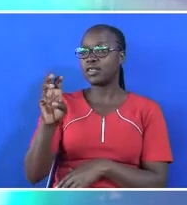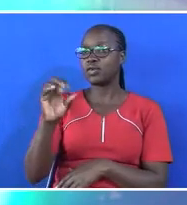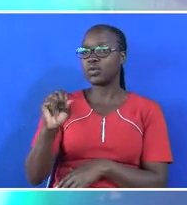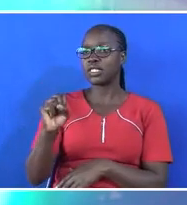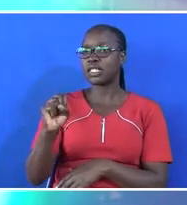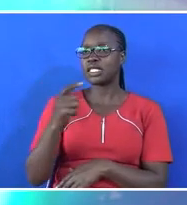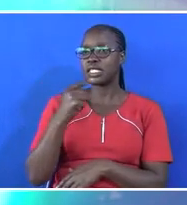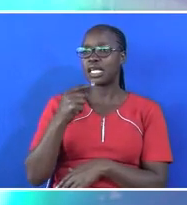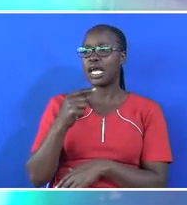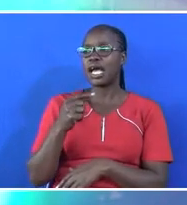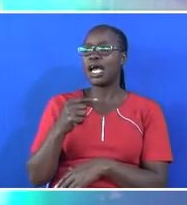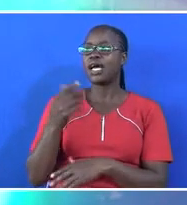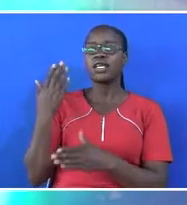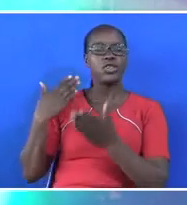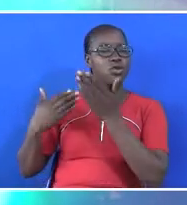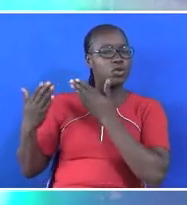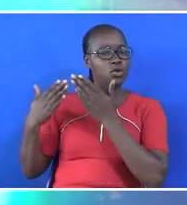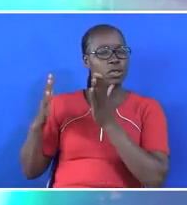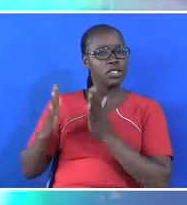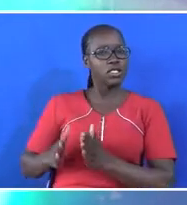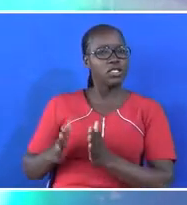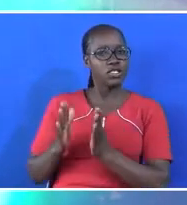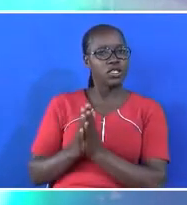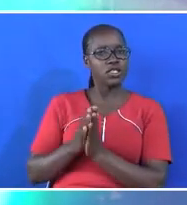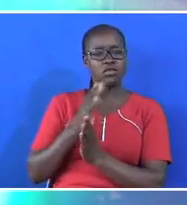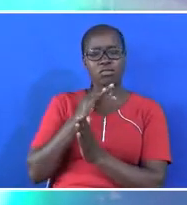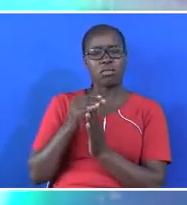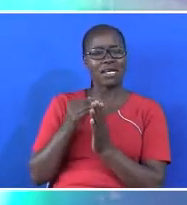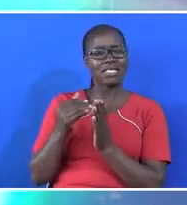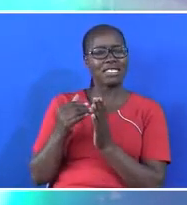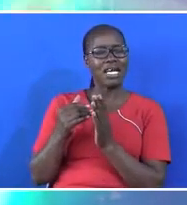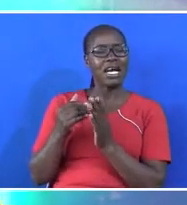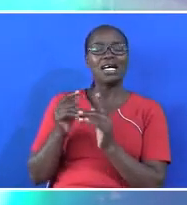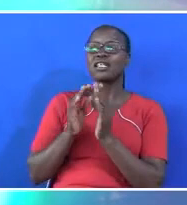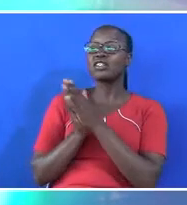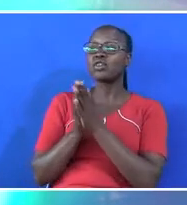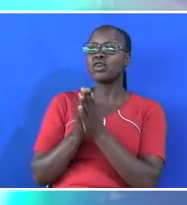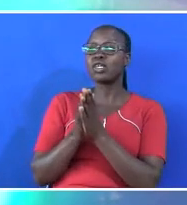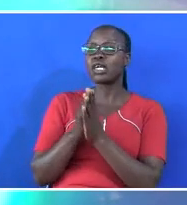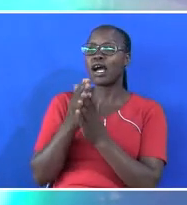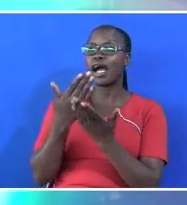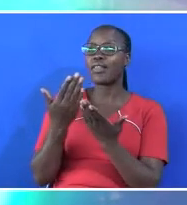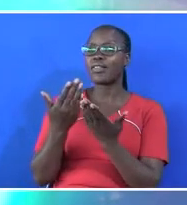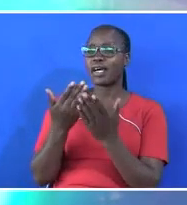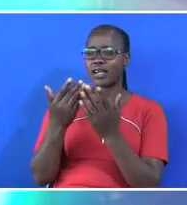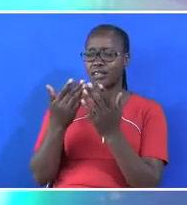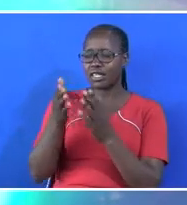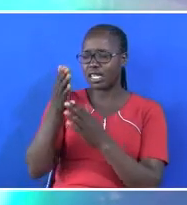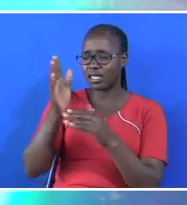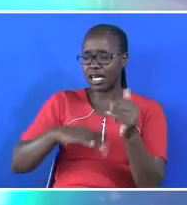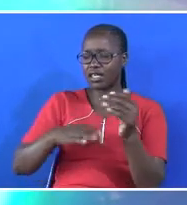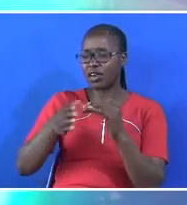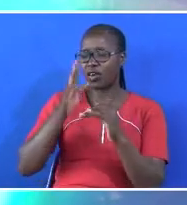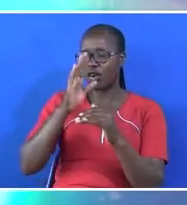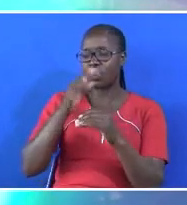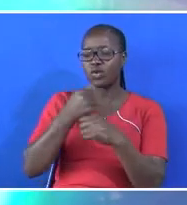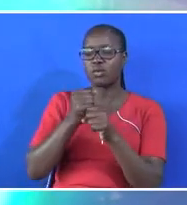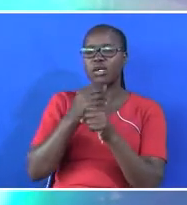is the long, terrible story of man trying to find something other than God which will make him happy.